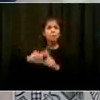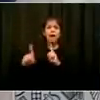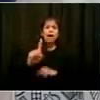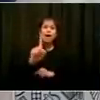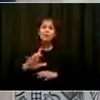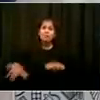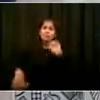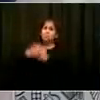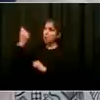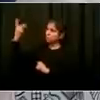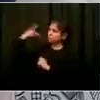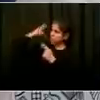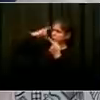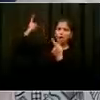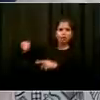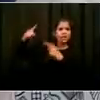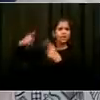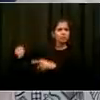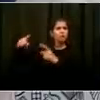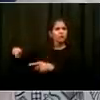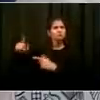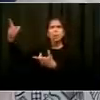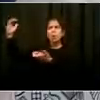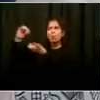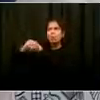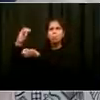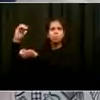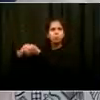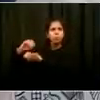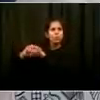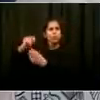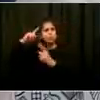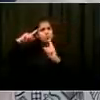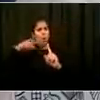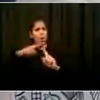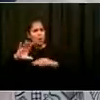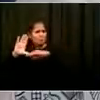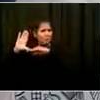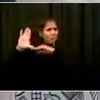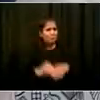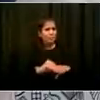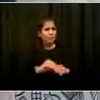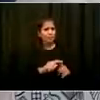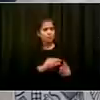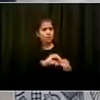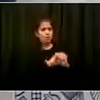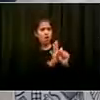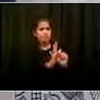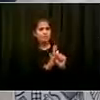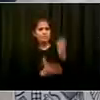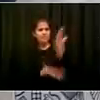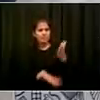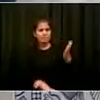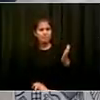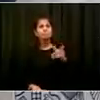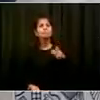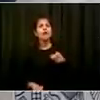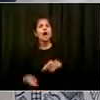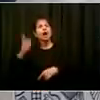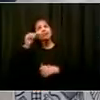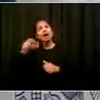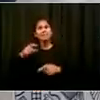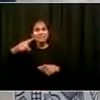schools. I couldn't tell you the thousands of voices that said you can't open schools, it won't be safe. We did it, we made it safe.